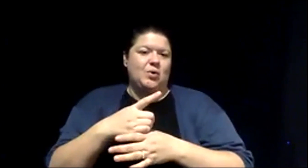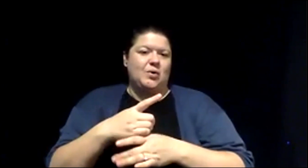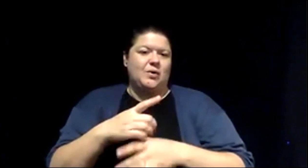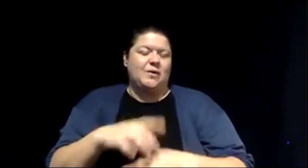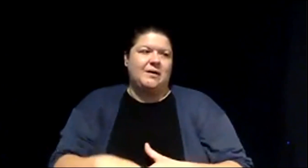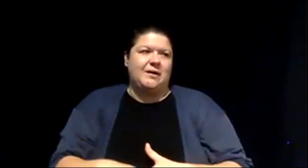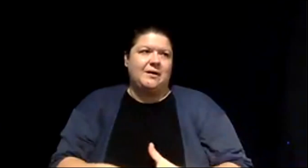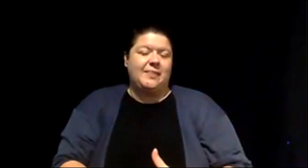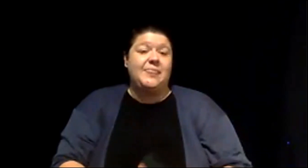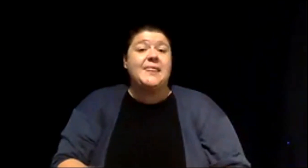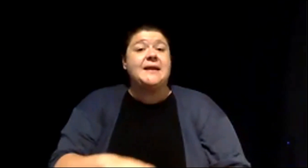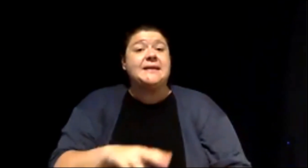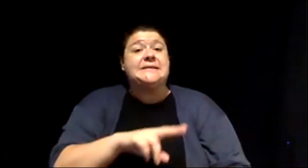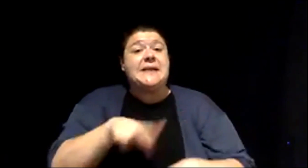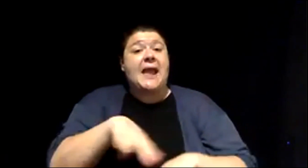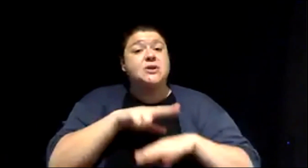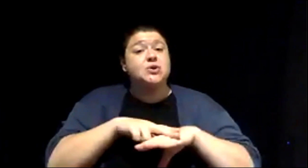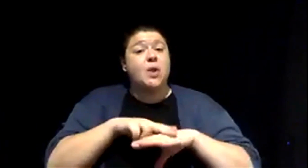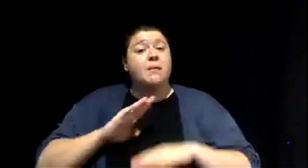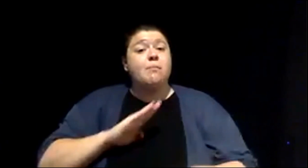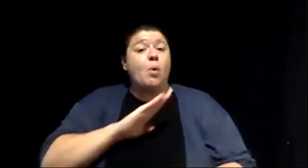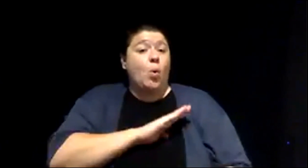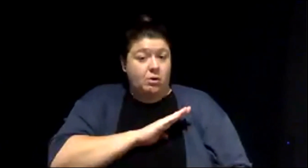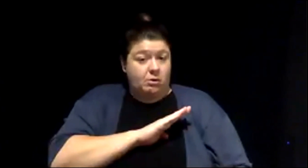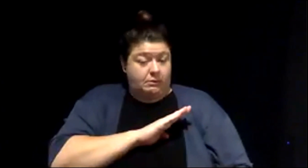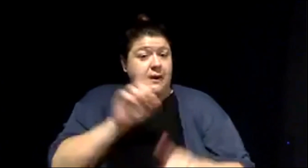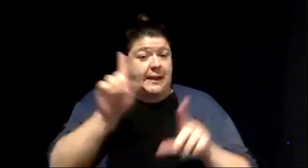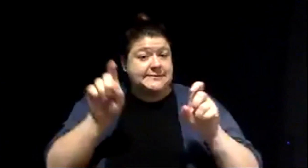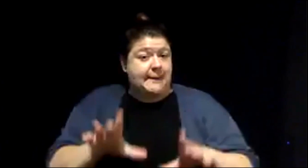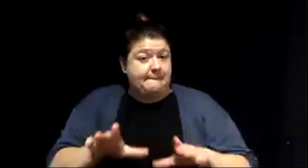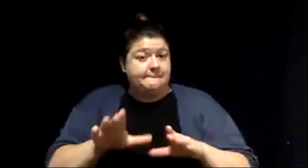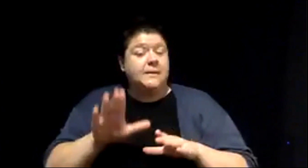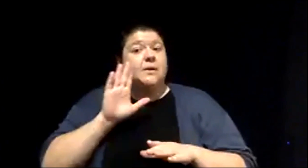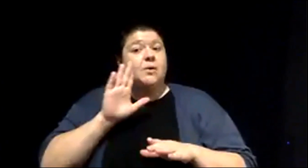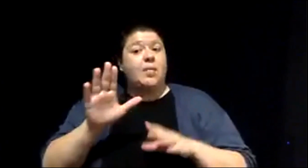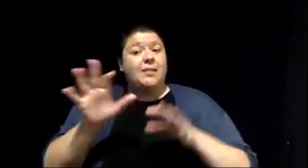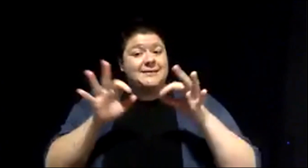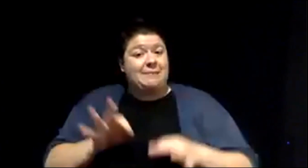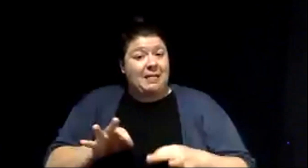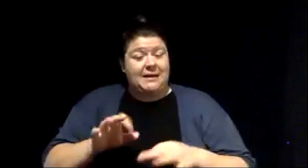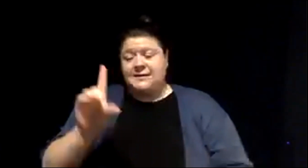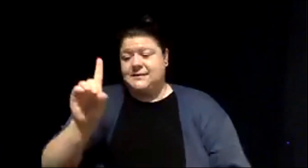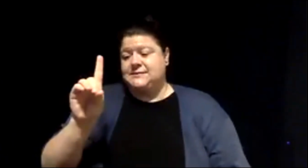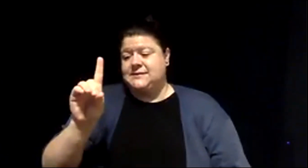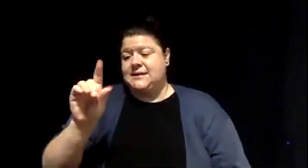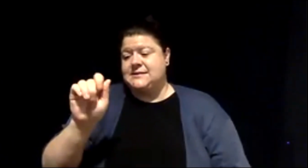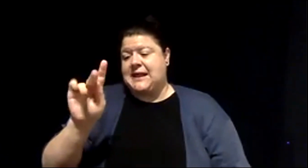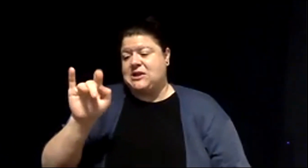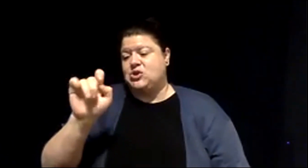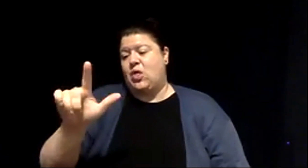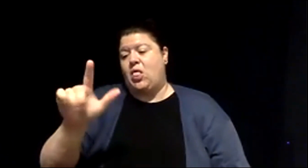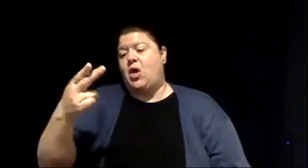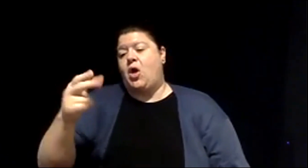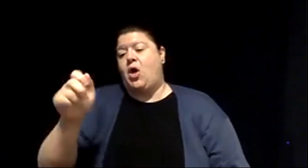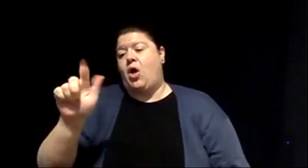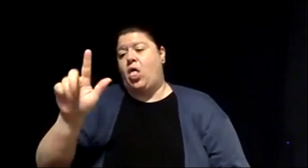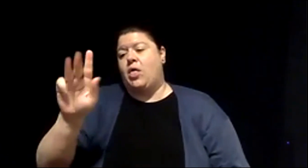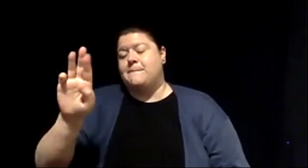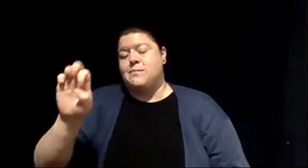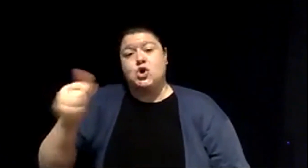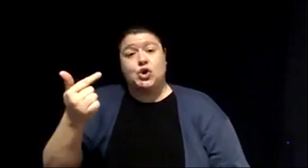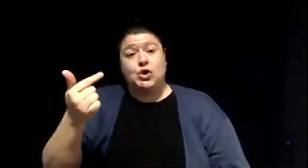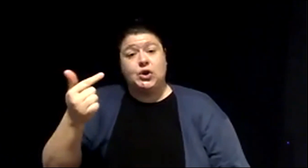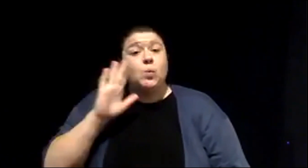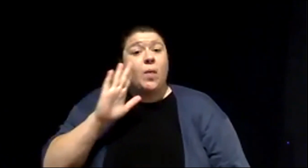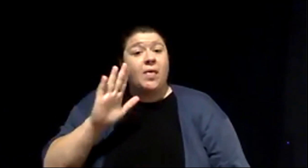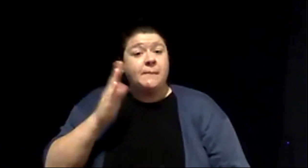the national board exams. And so it'll explain, Daniel Hallberg will explain to you what next steps there are,